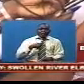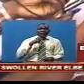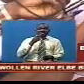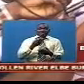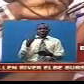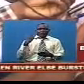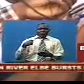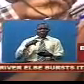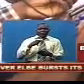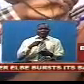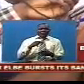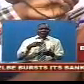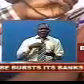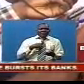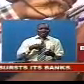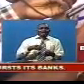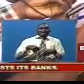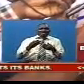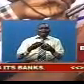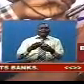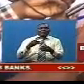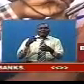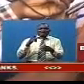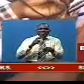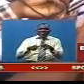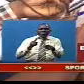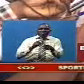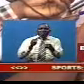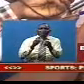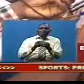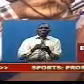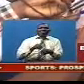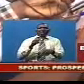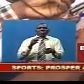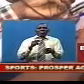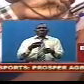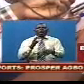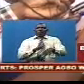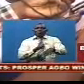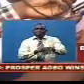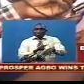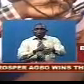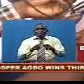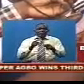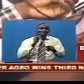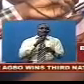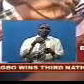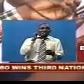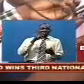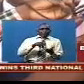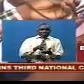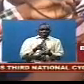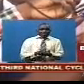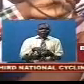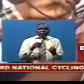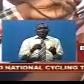earlier on, we have given out several final demand notices, all to no avail. So the